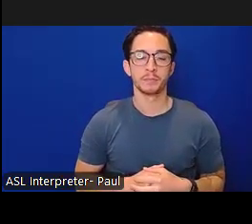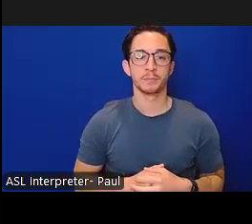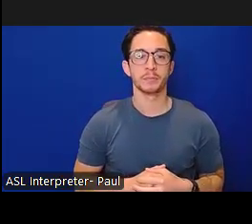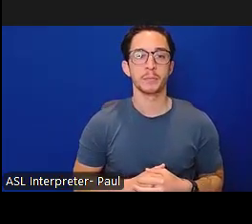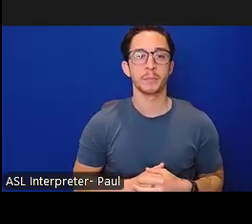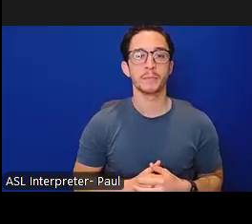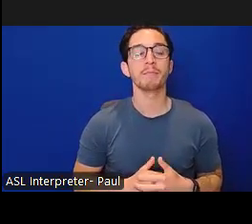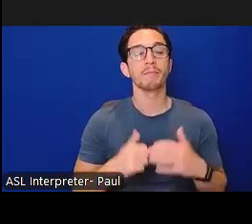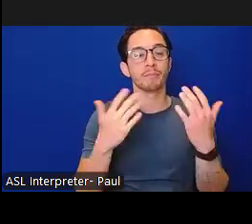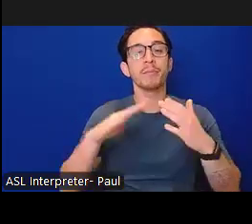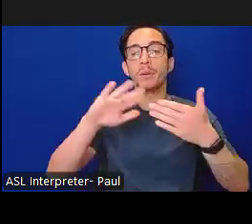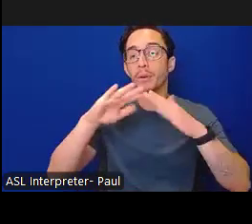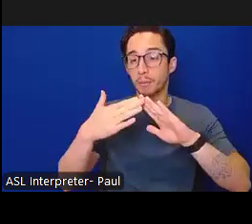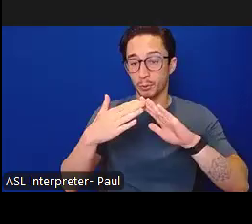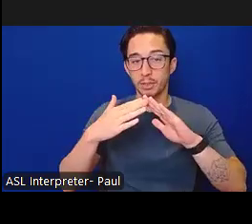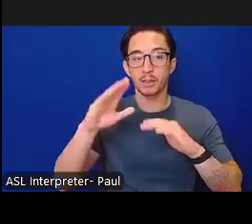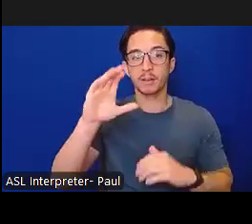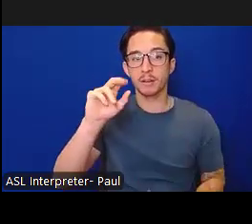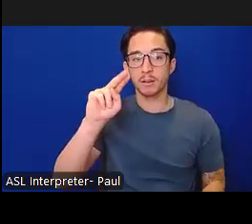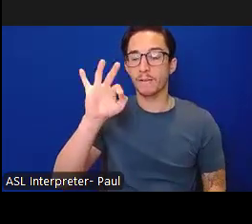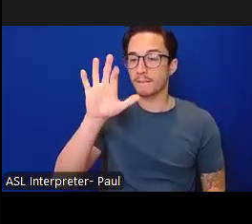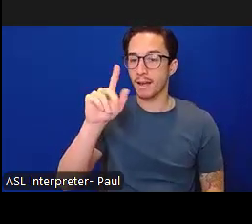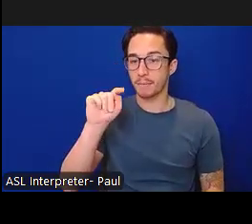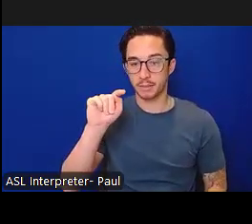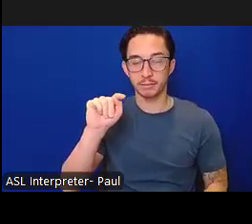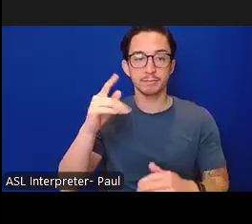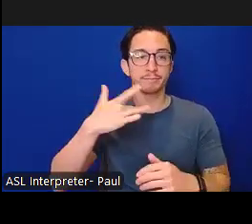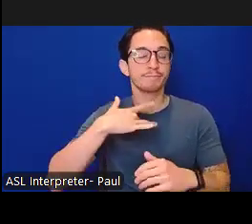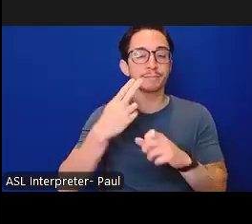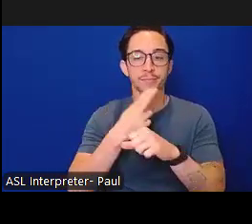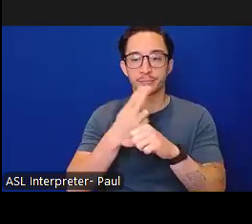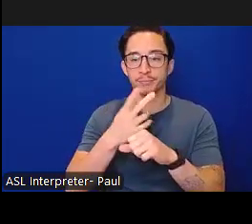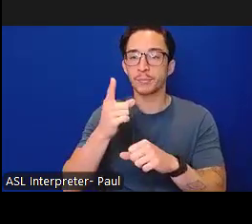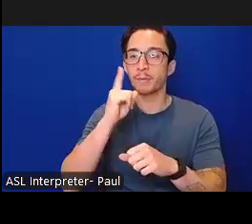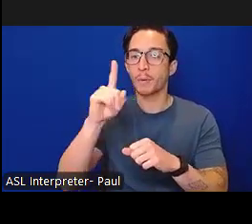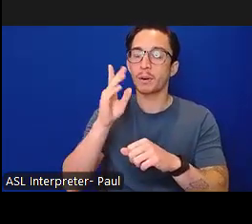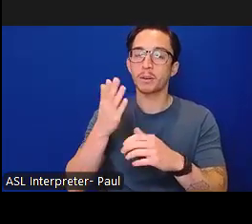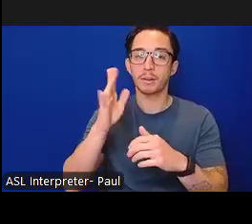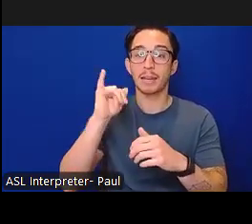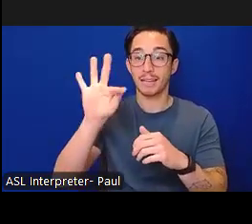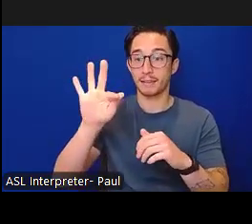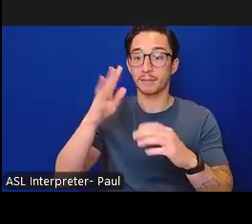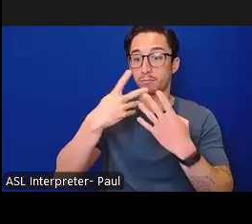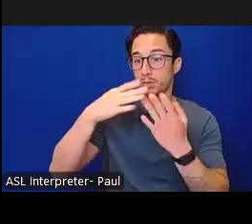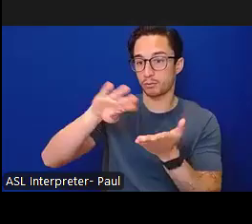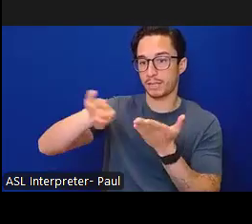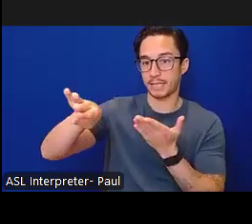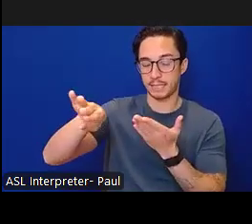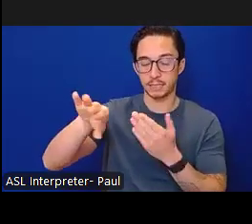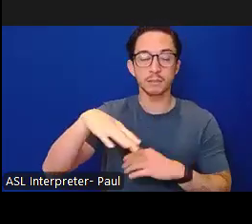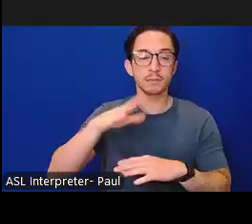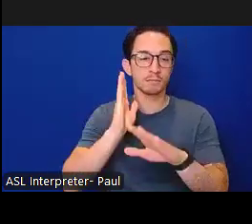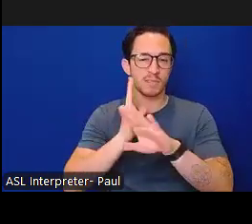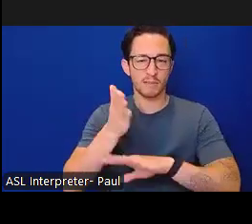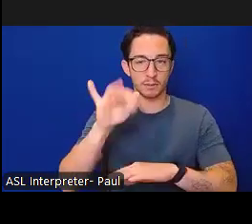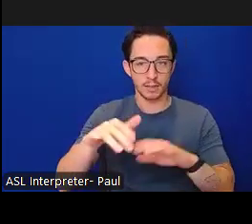And so community confinement is typically used for post-release conditions. And so